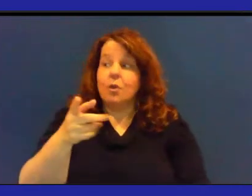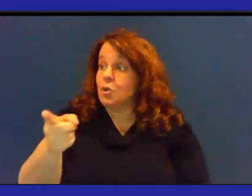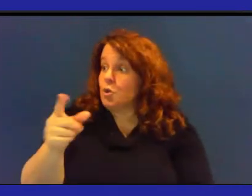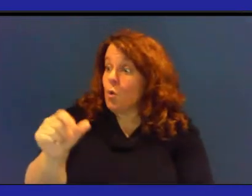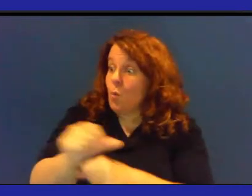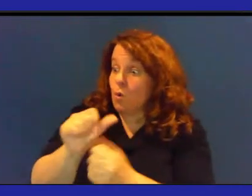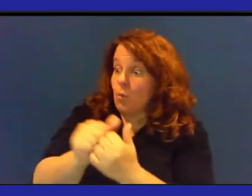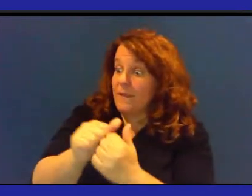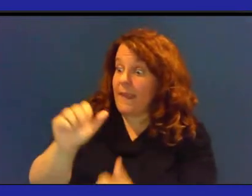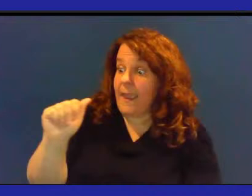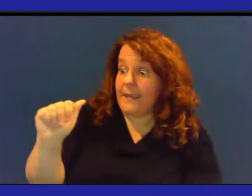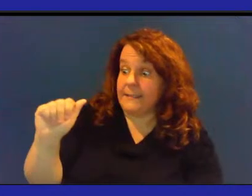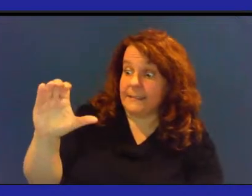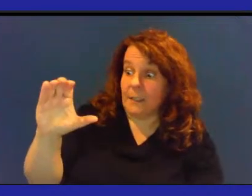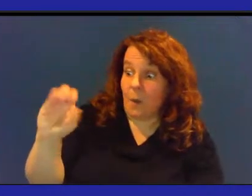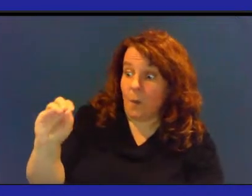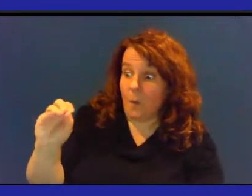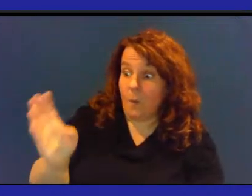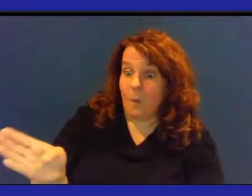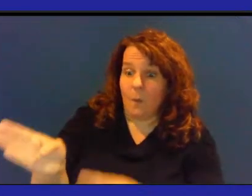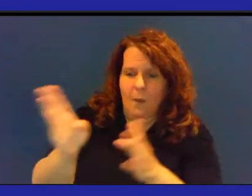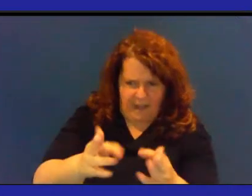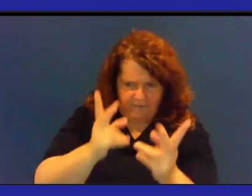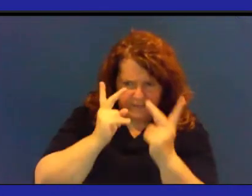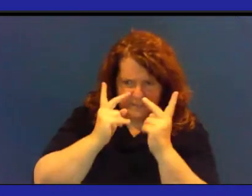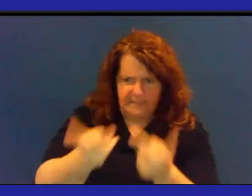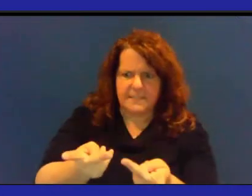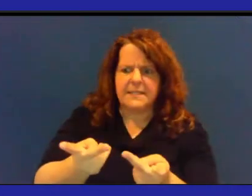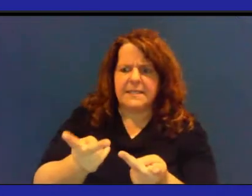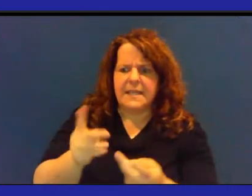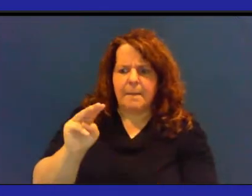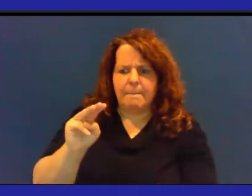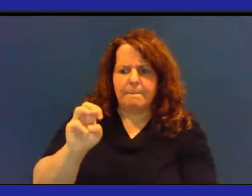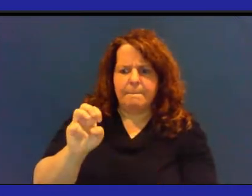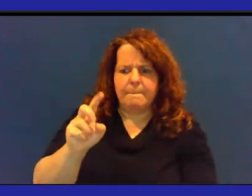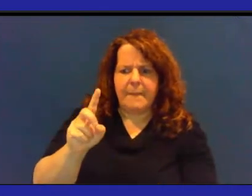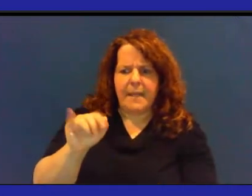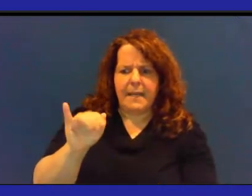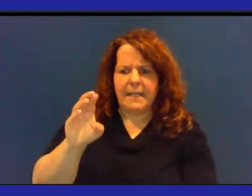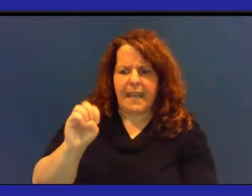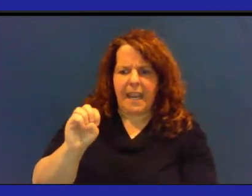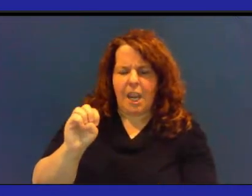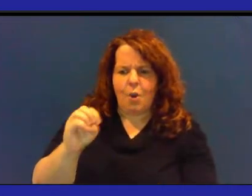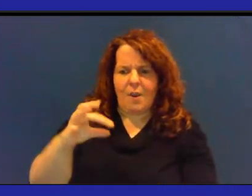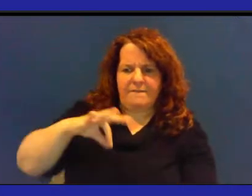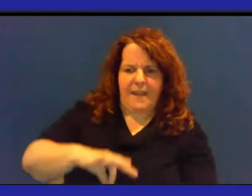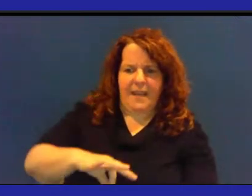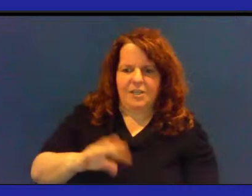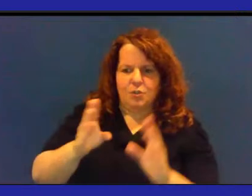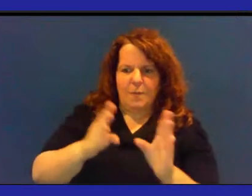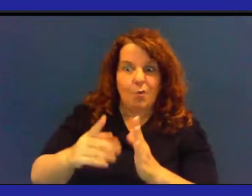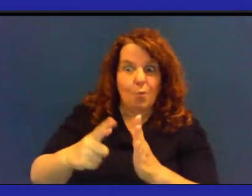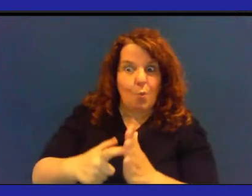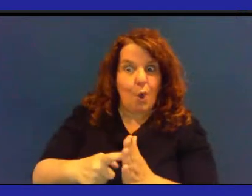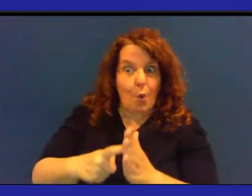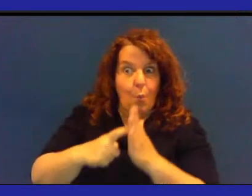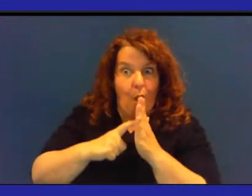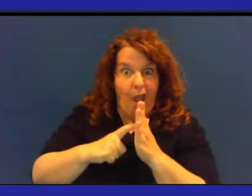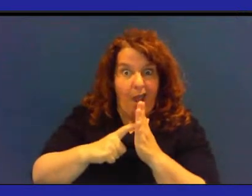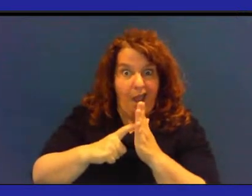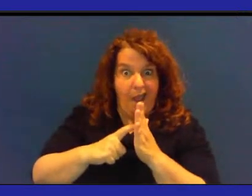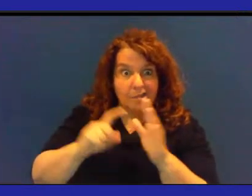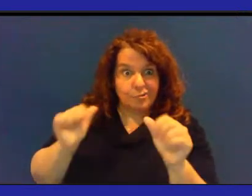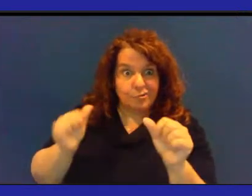ACO and I've seen that like Medicare Advantage plans that do Medicaid are going to be now required to track